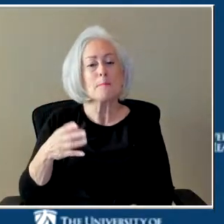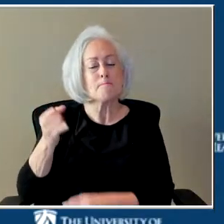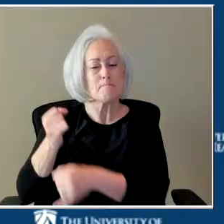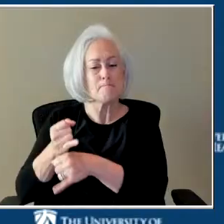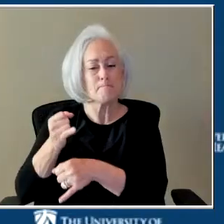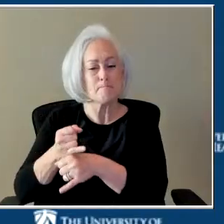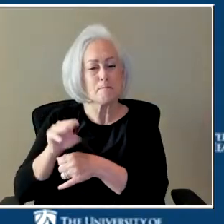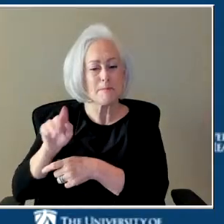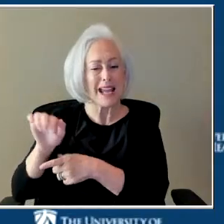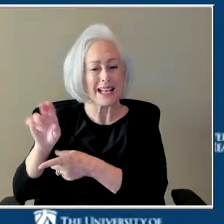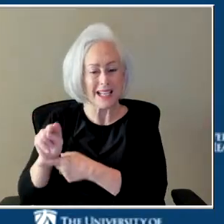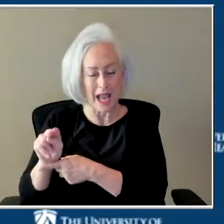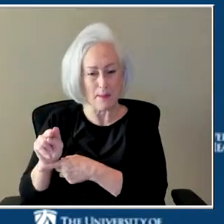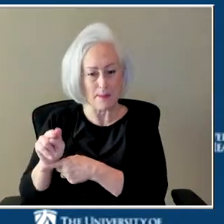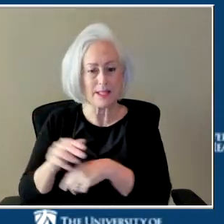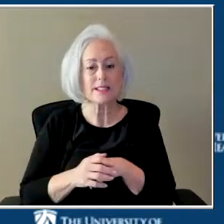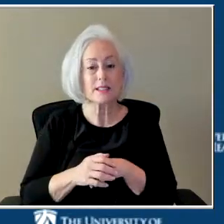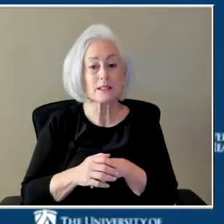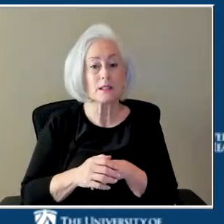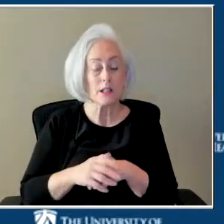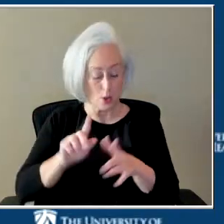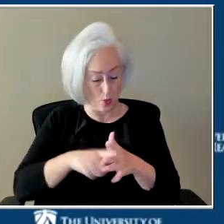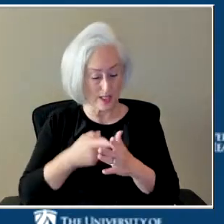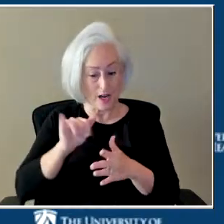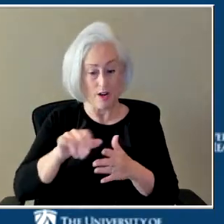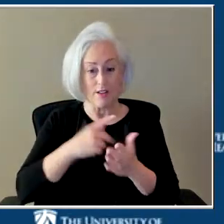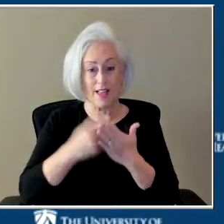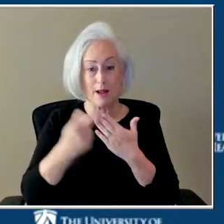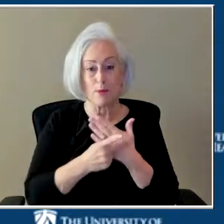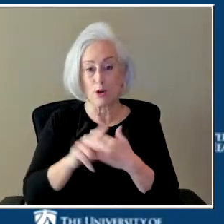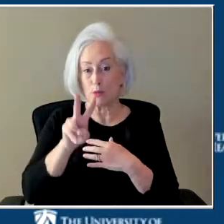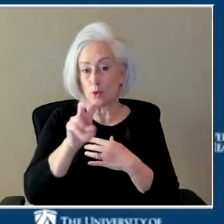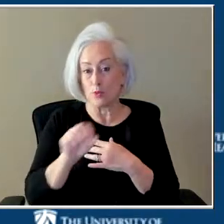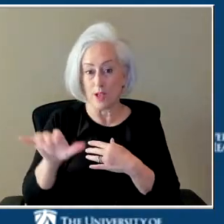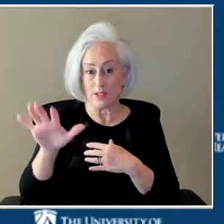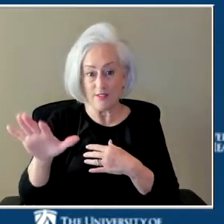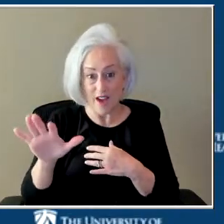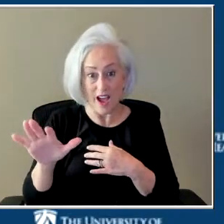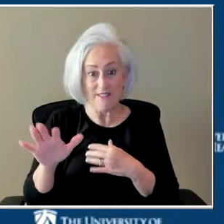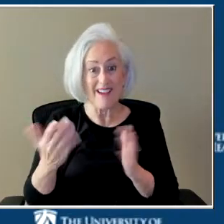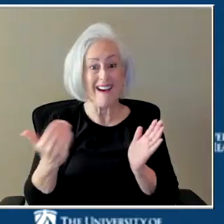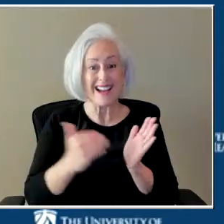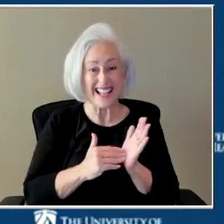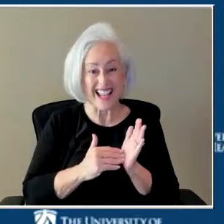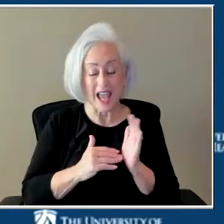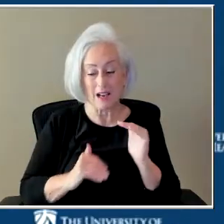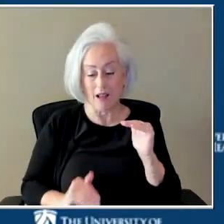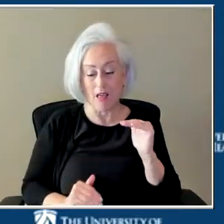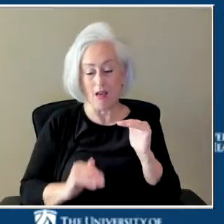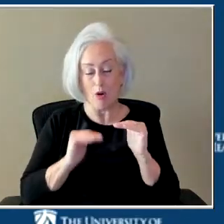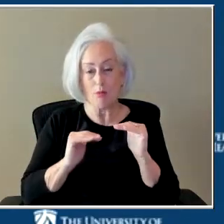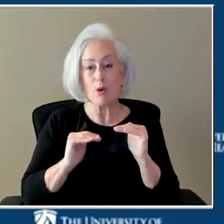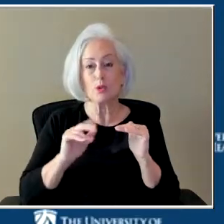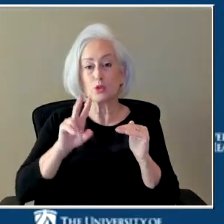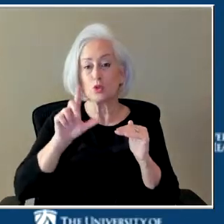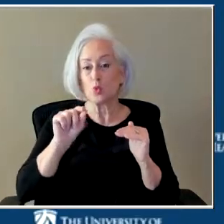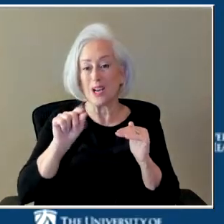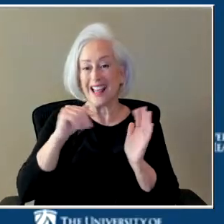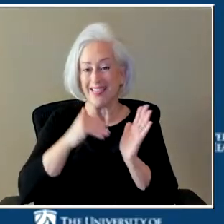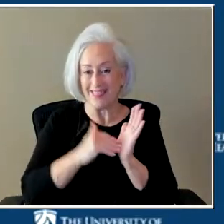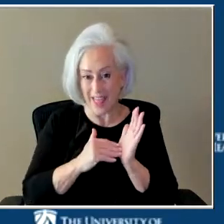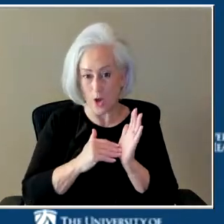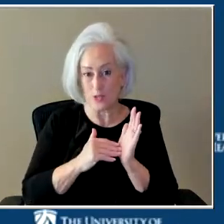since starting our program in 2005, we're getting close to 20,000 procedures performed at the health system.